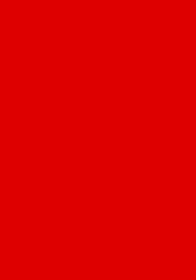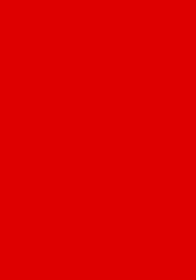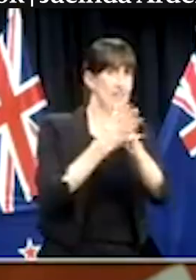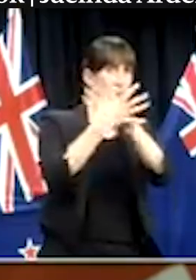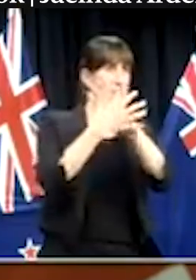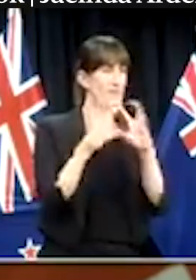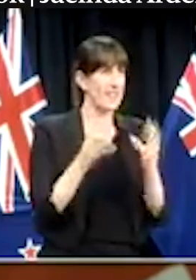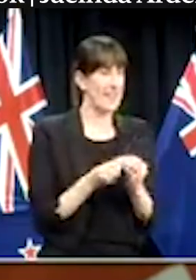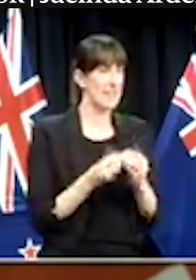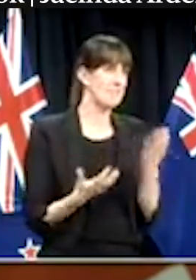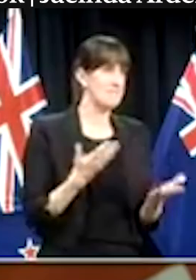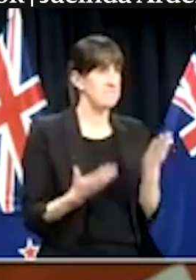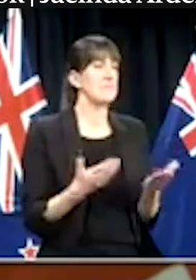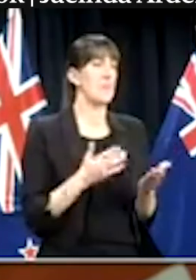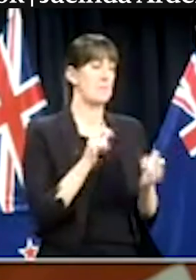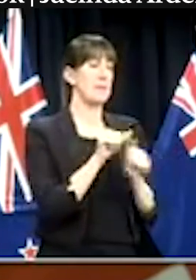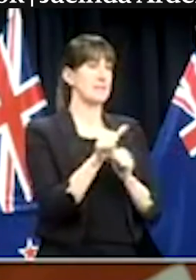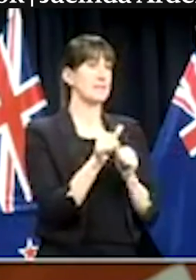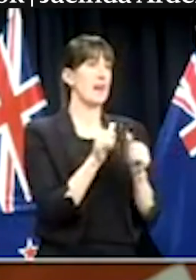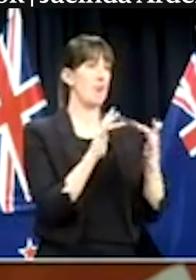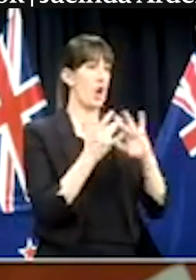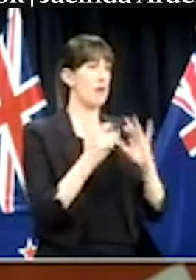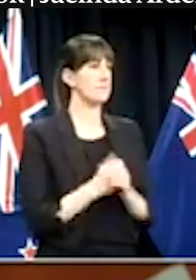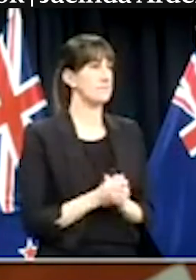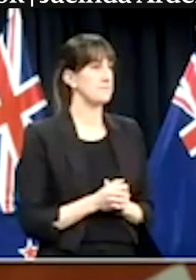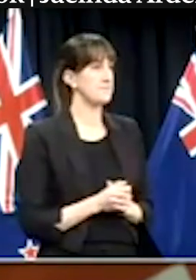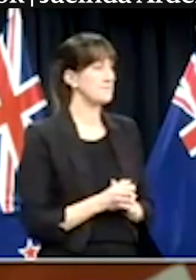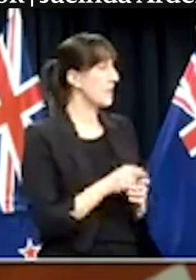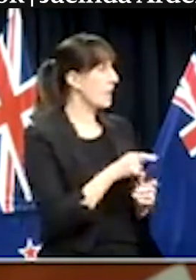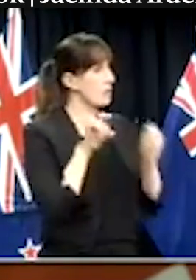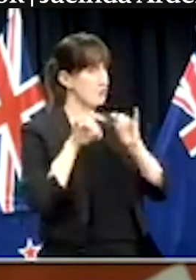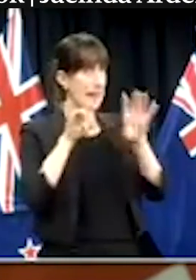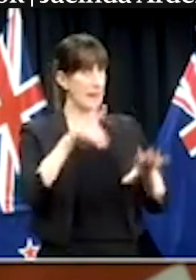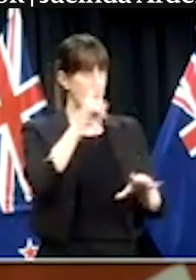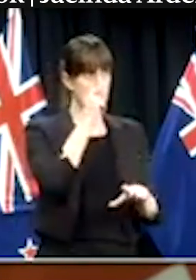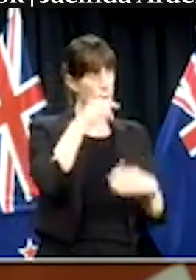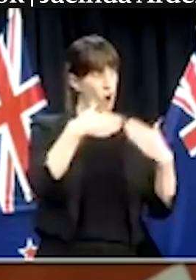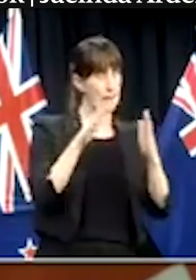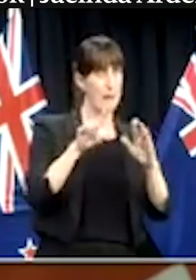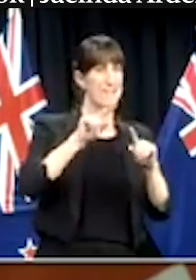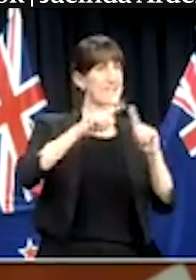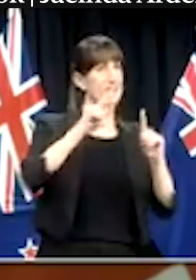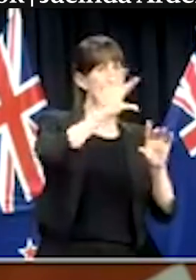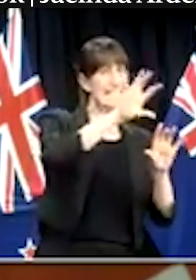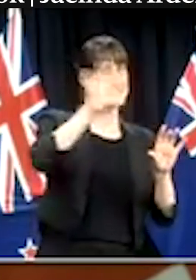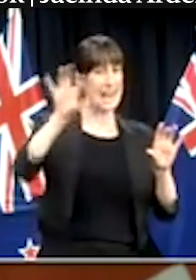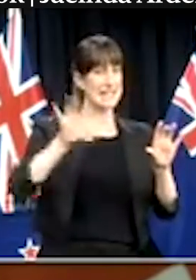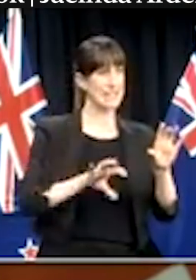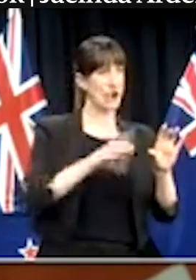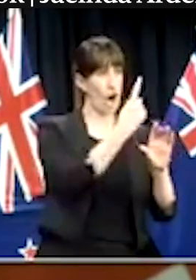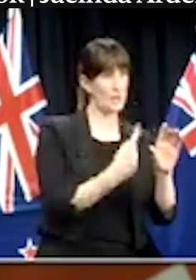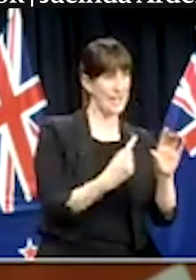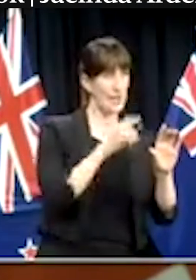us. Potentially open up to Australia on a state-by-state basis. You will have heard me say that is